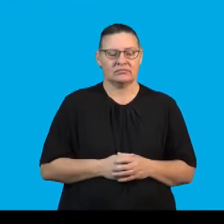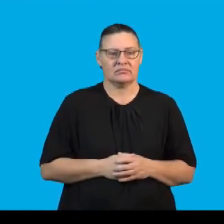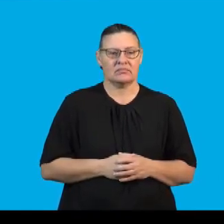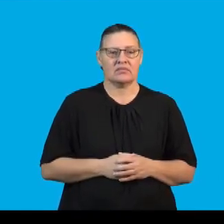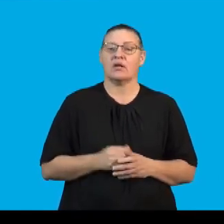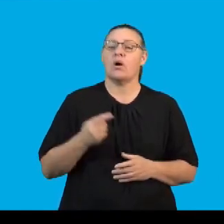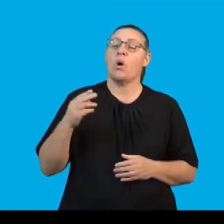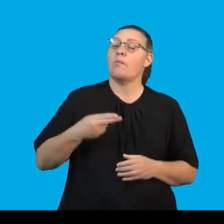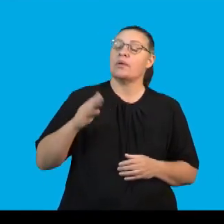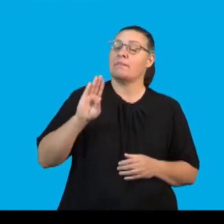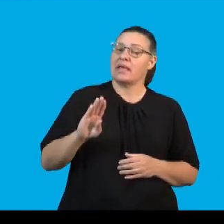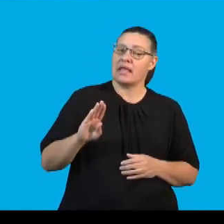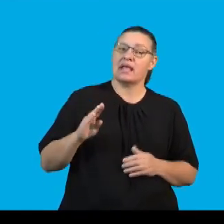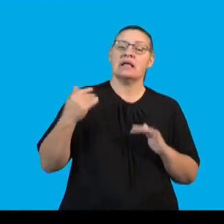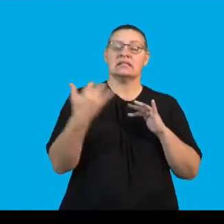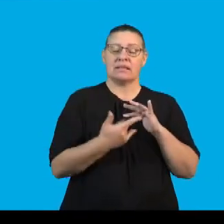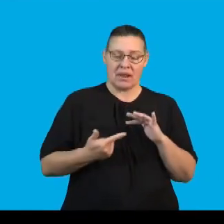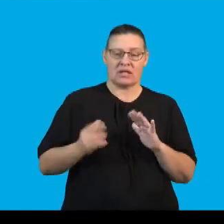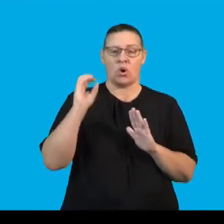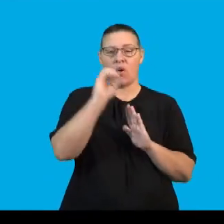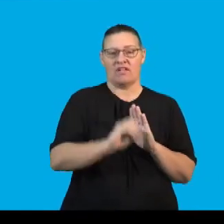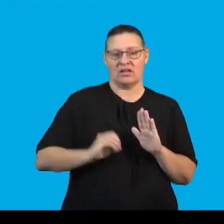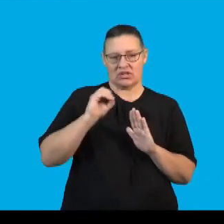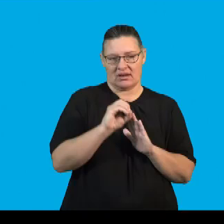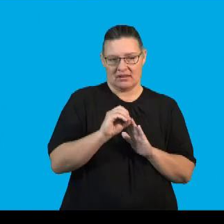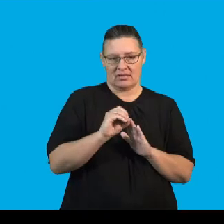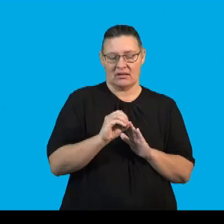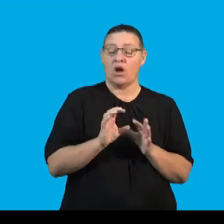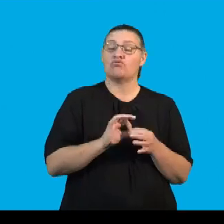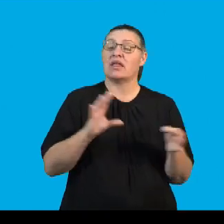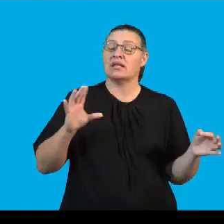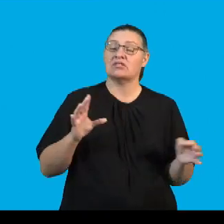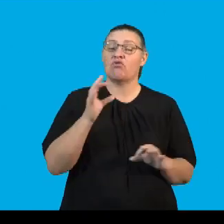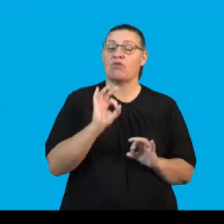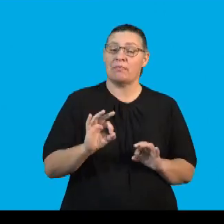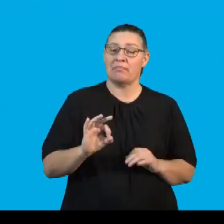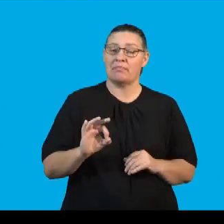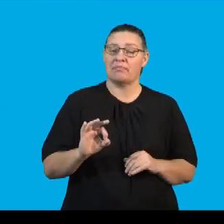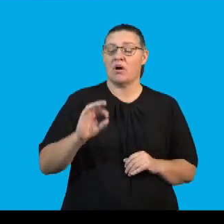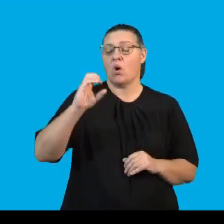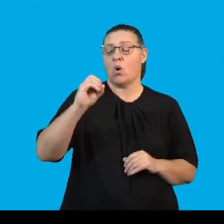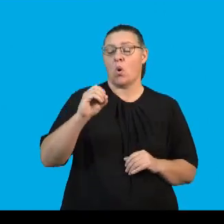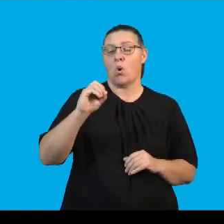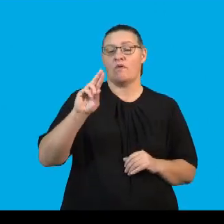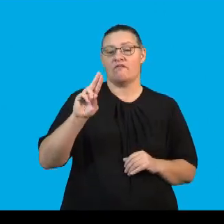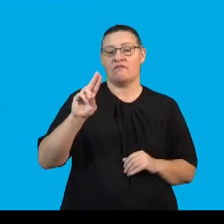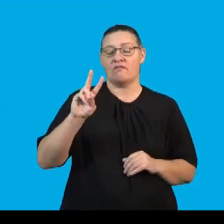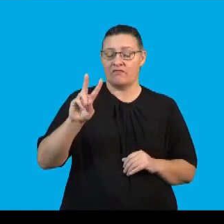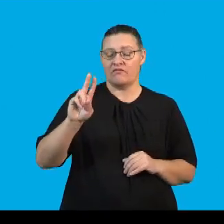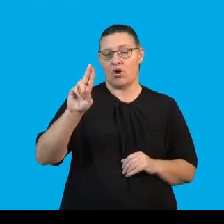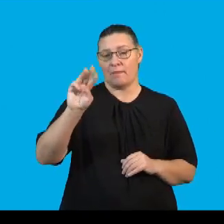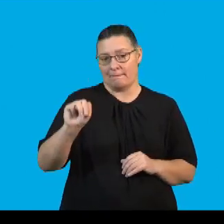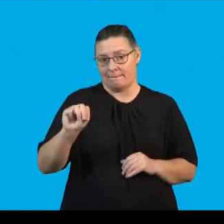So, hormone B stimulates ovulation, the release of the ripe